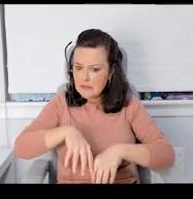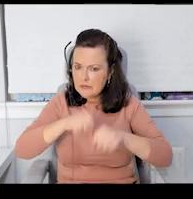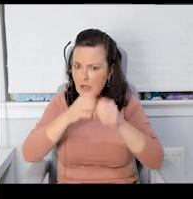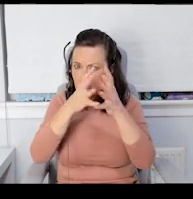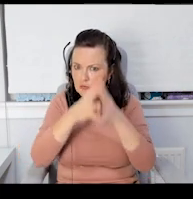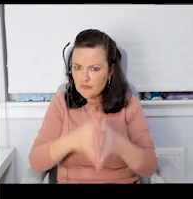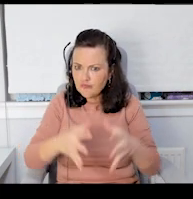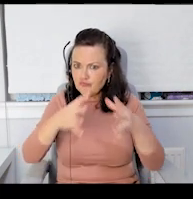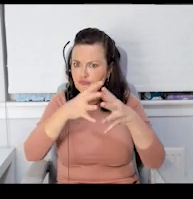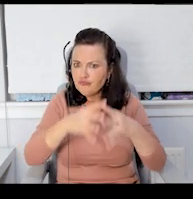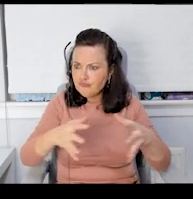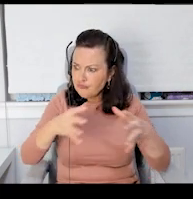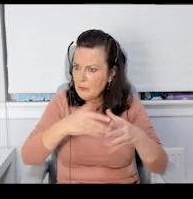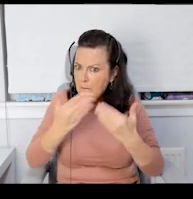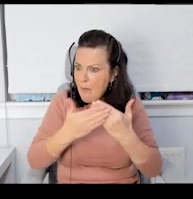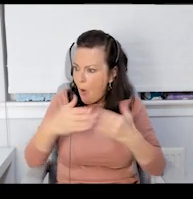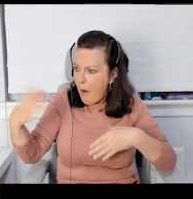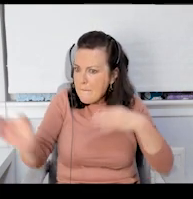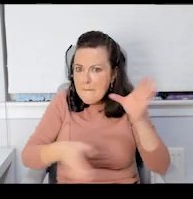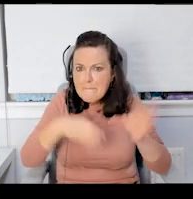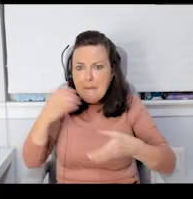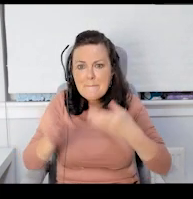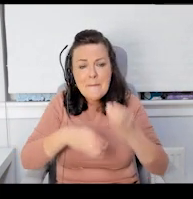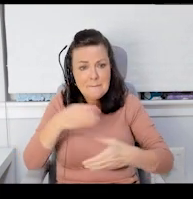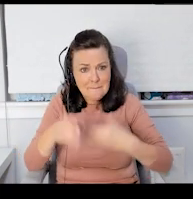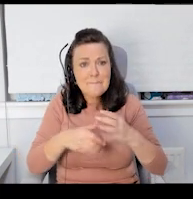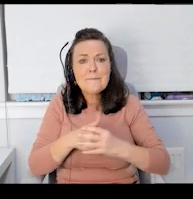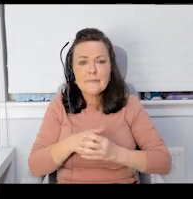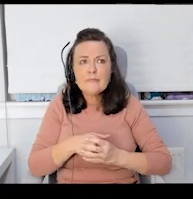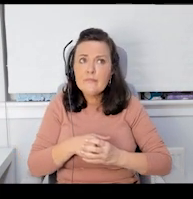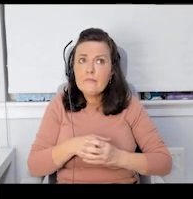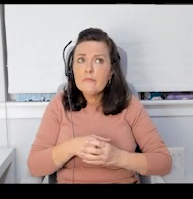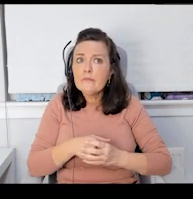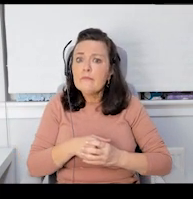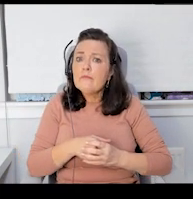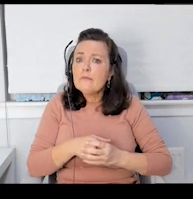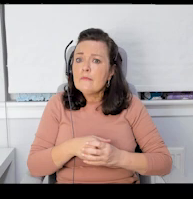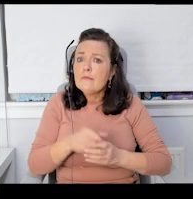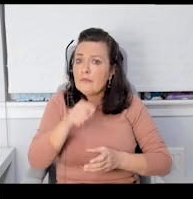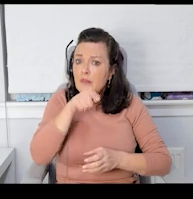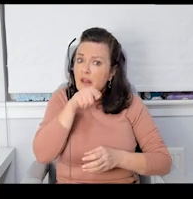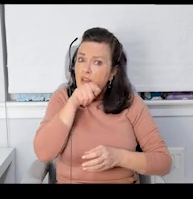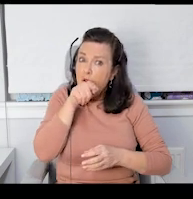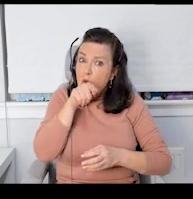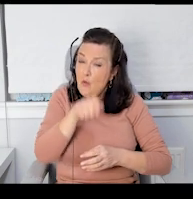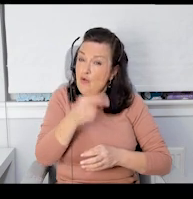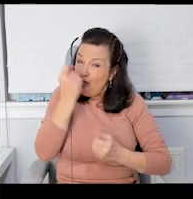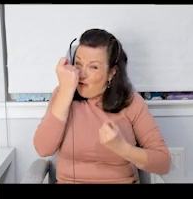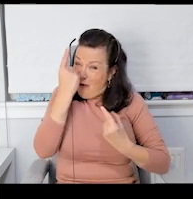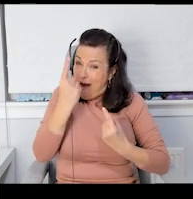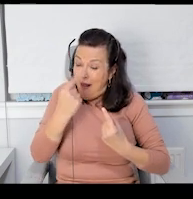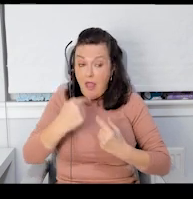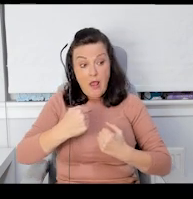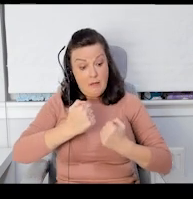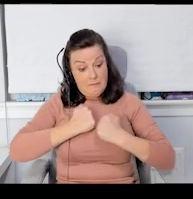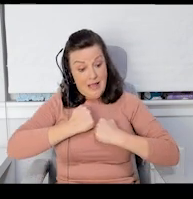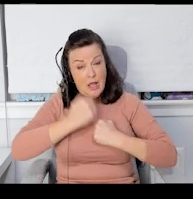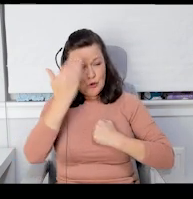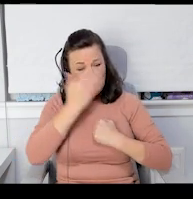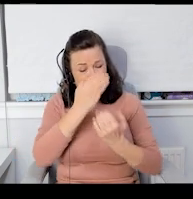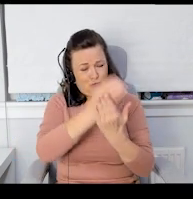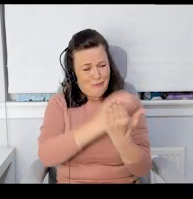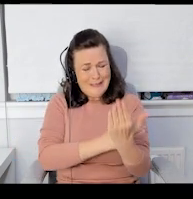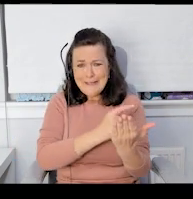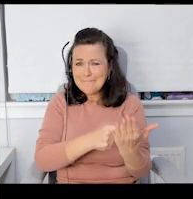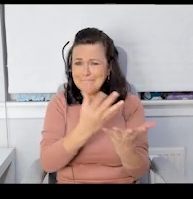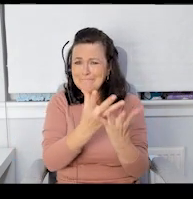growing that over time and building up capacity, which a big kind of connection to that was seeing that there was a gap in our curriculum that we